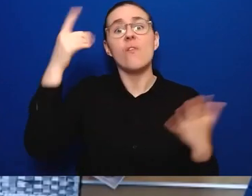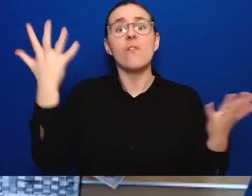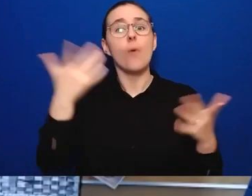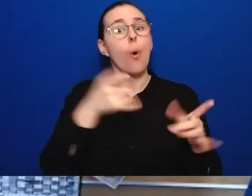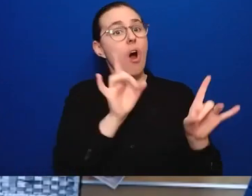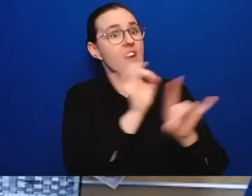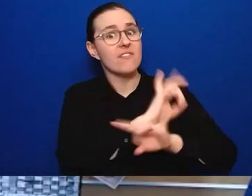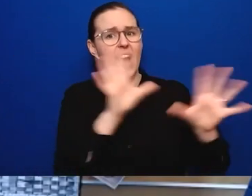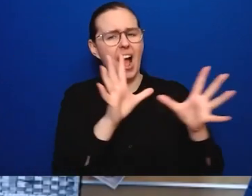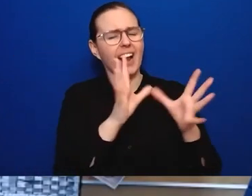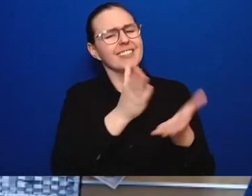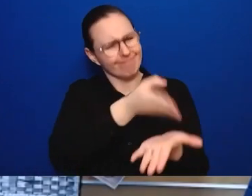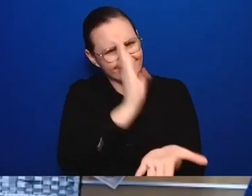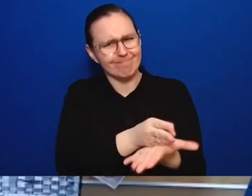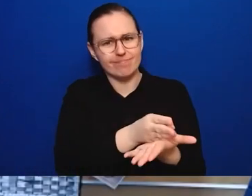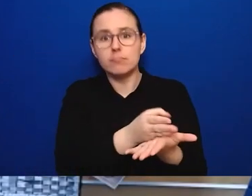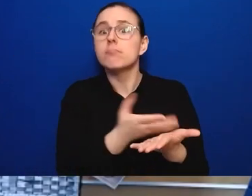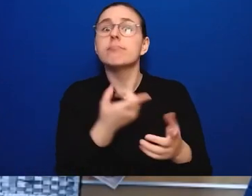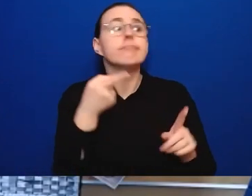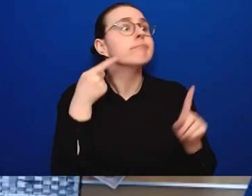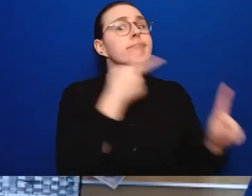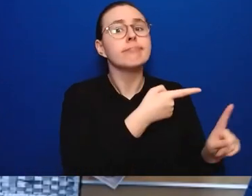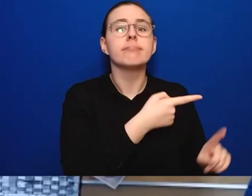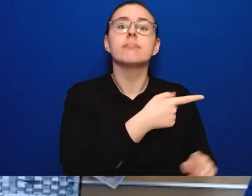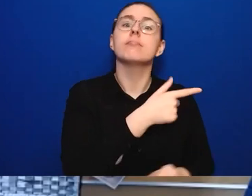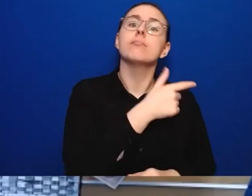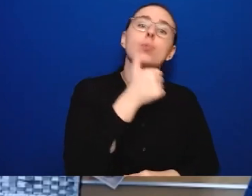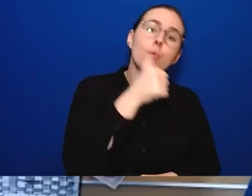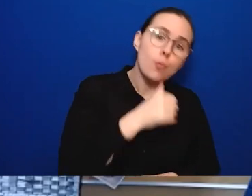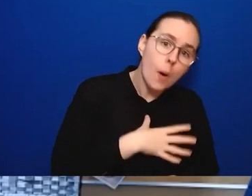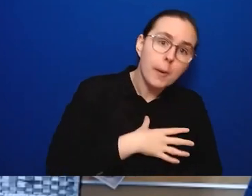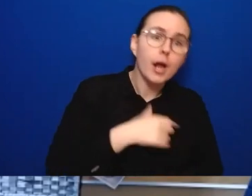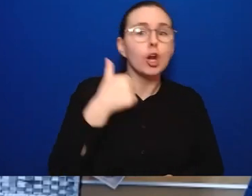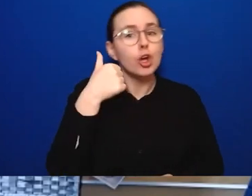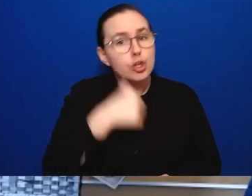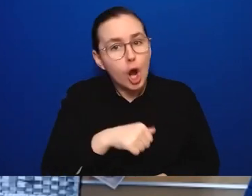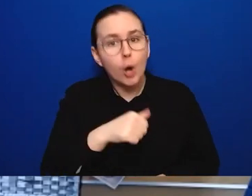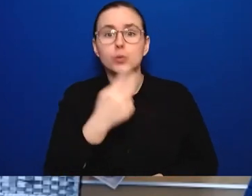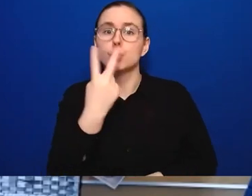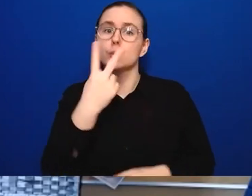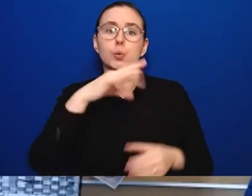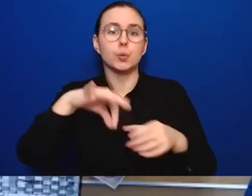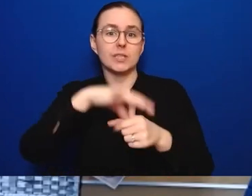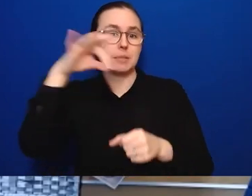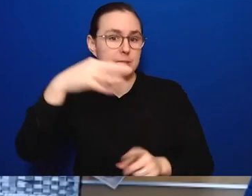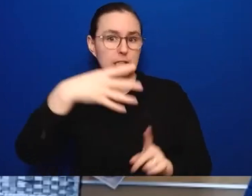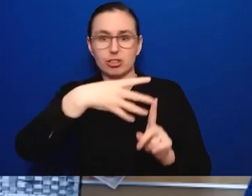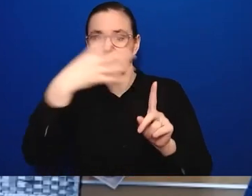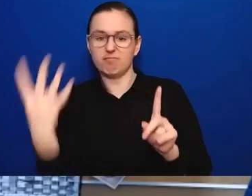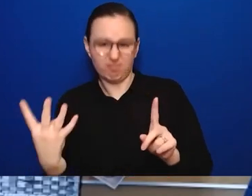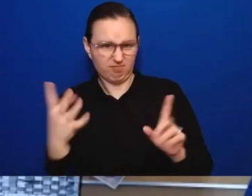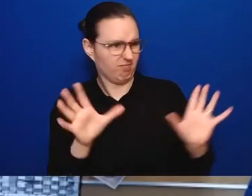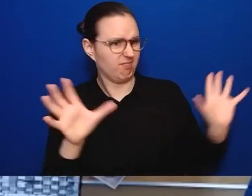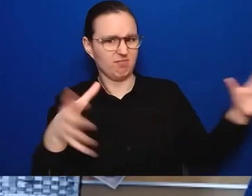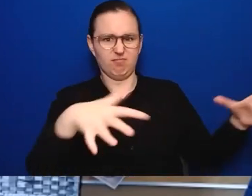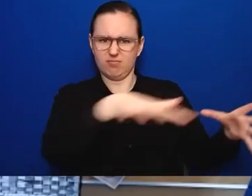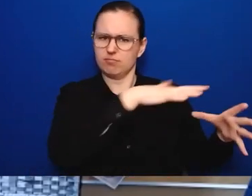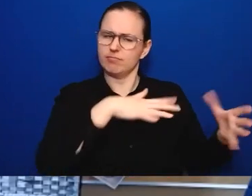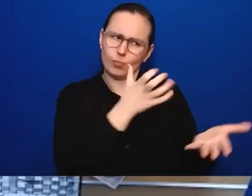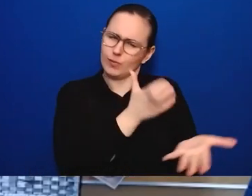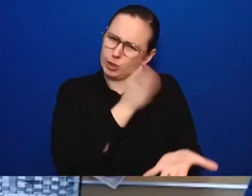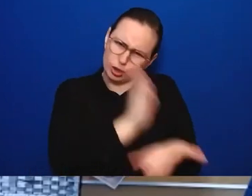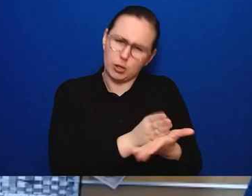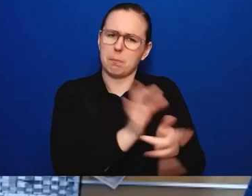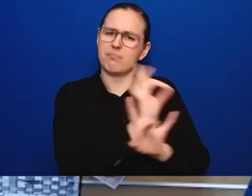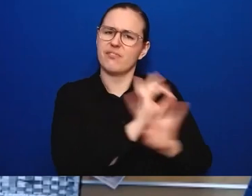2SLGBTQIA+ peoples. This initial work was led by Elaine Alec of Alder Hill Planning Incorporation